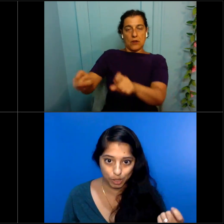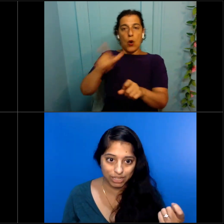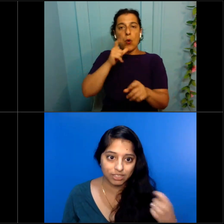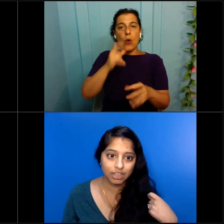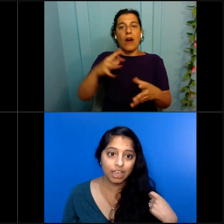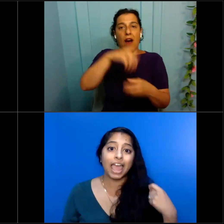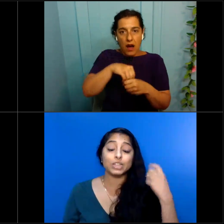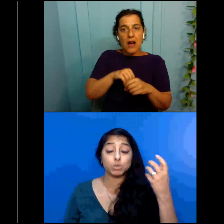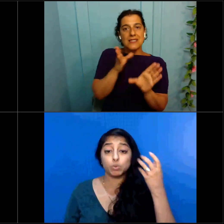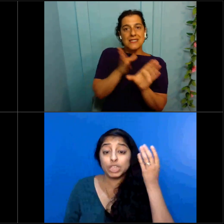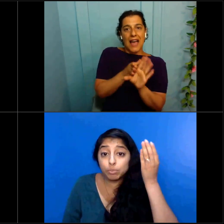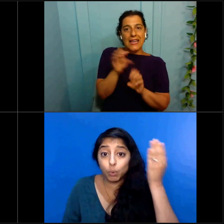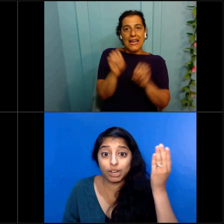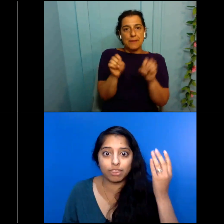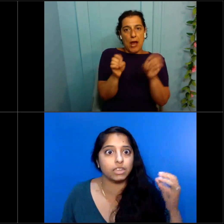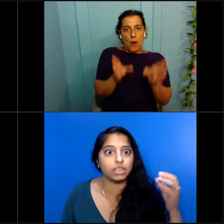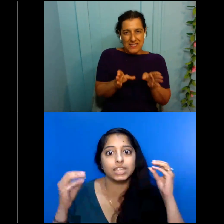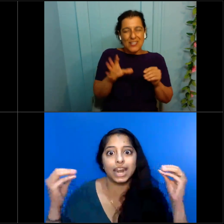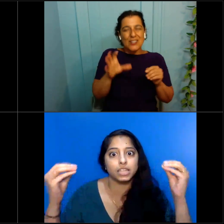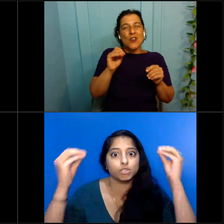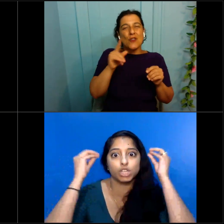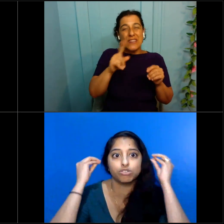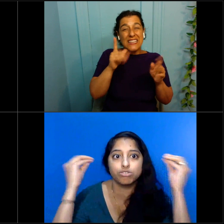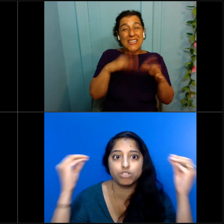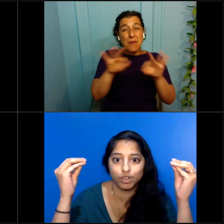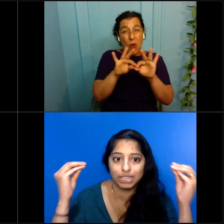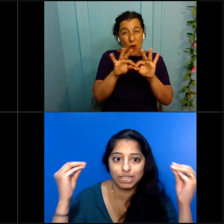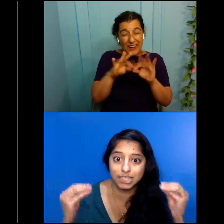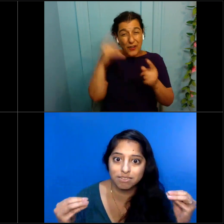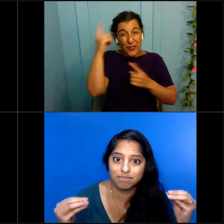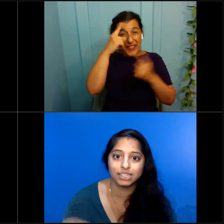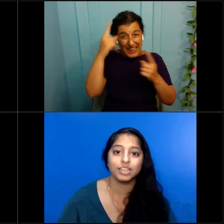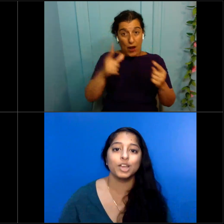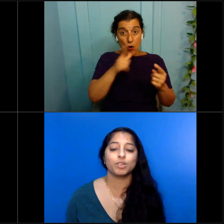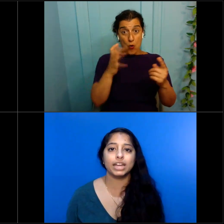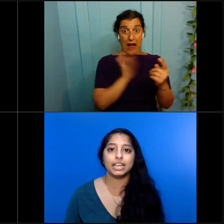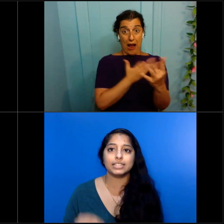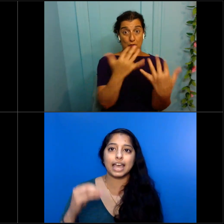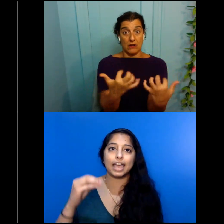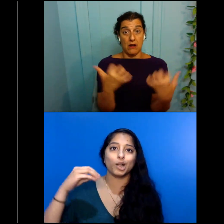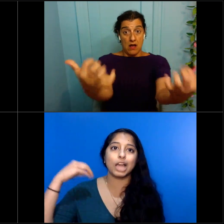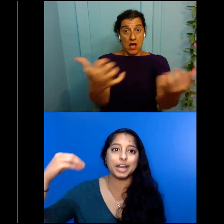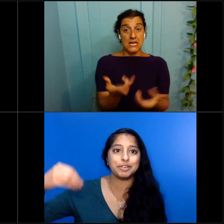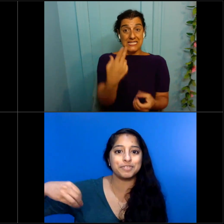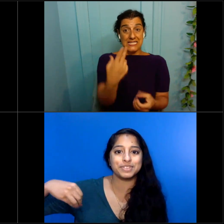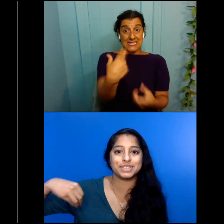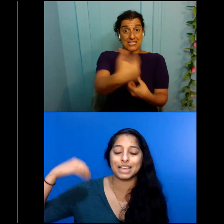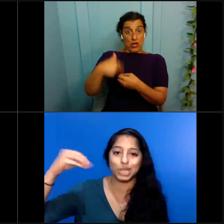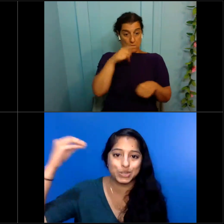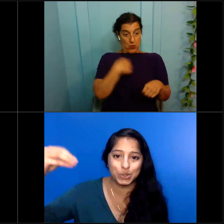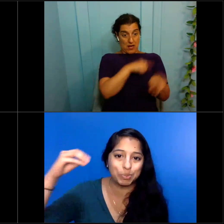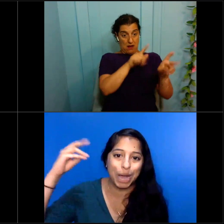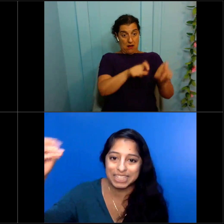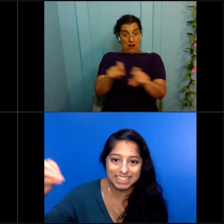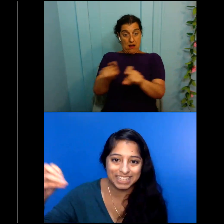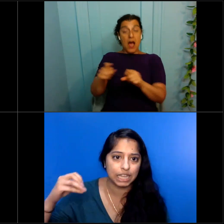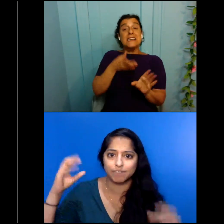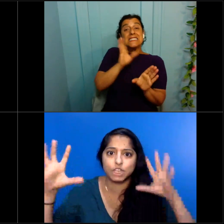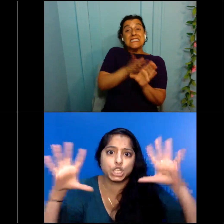psychology experiments. Mm-hmm. And so the really important thing, and the thing that I think is really crucial for us as linguists, right, is that a lot of